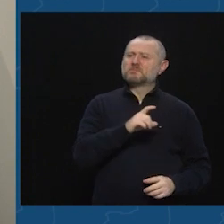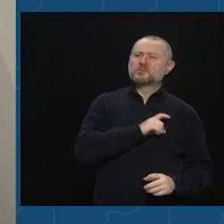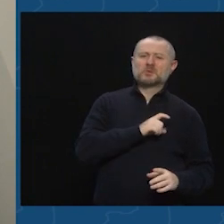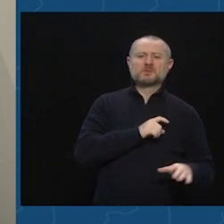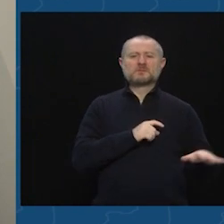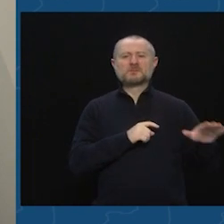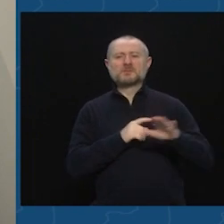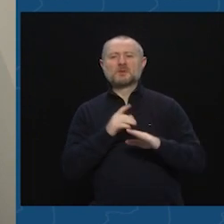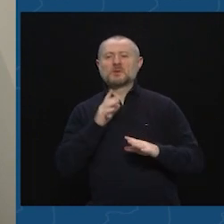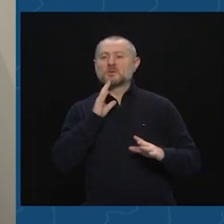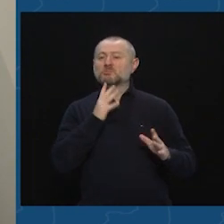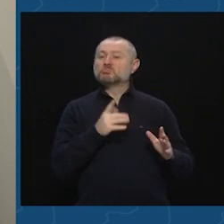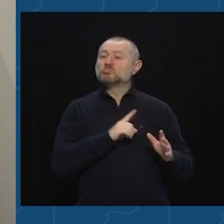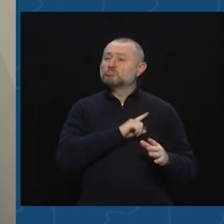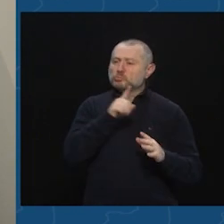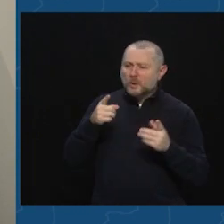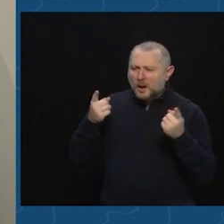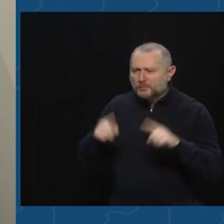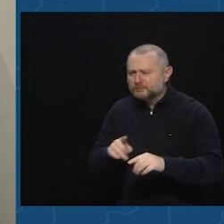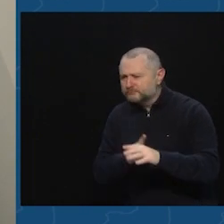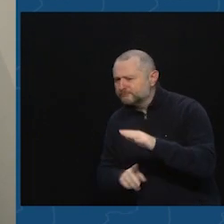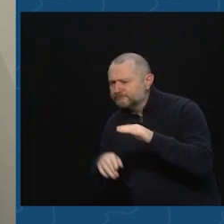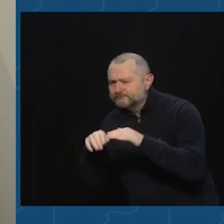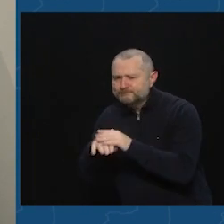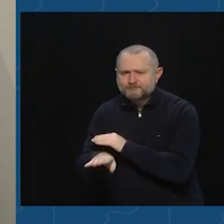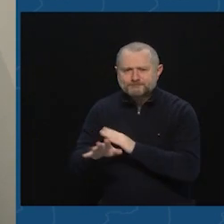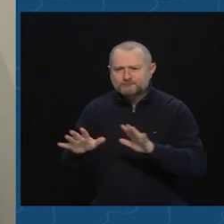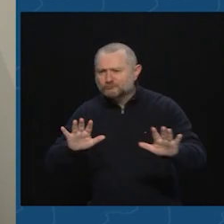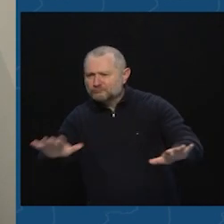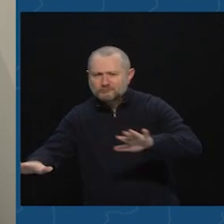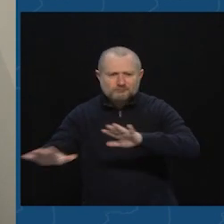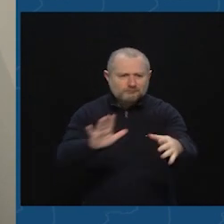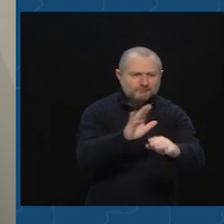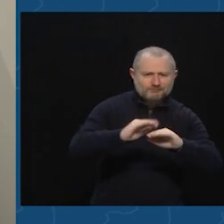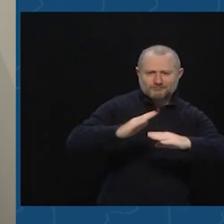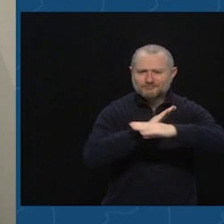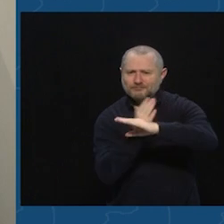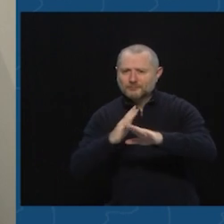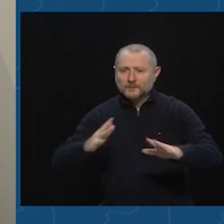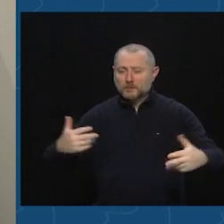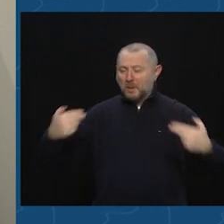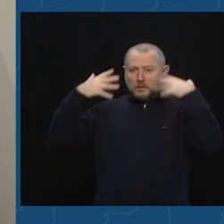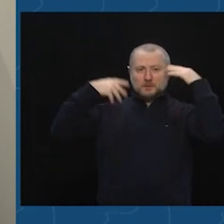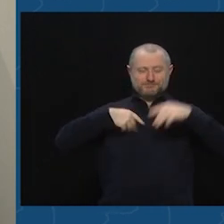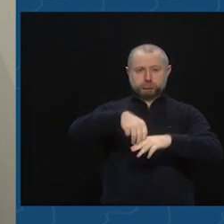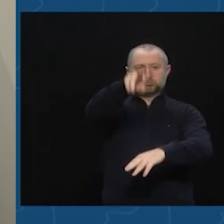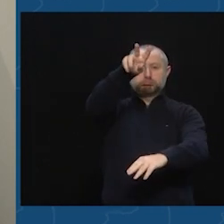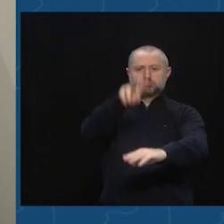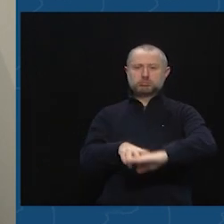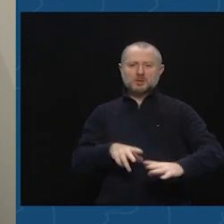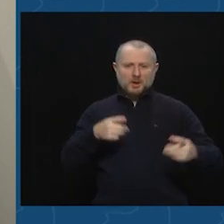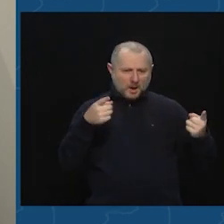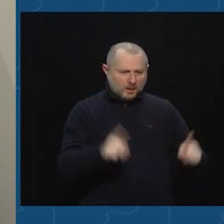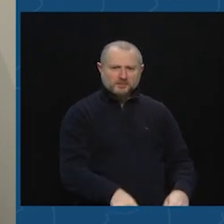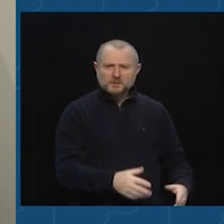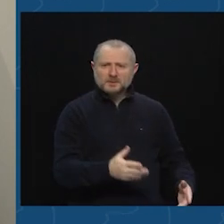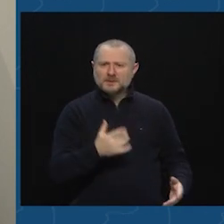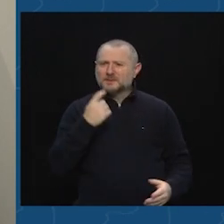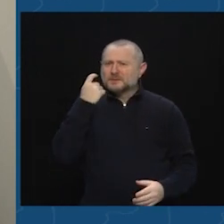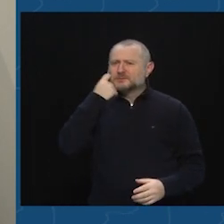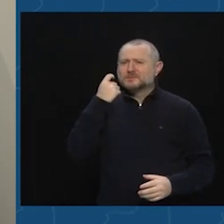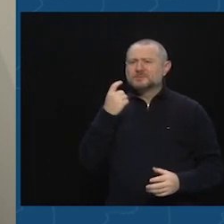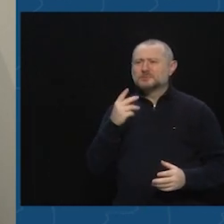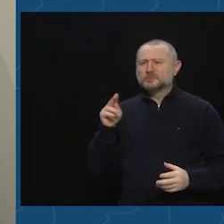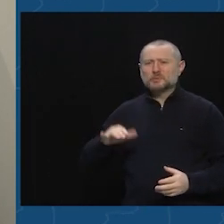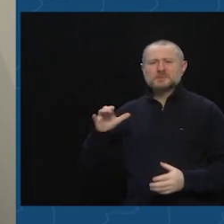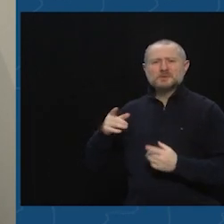the cause of keeping the peace, which is what occurred just a short time ago in New York City. People and